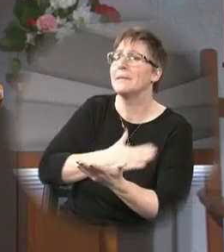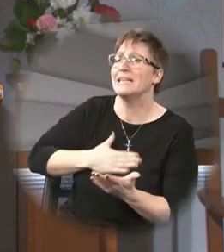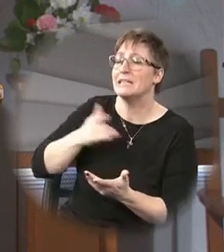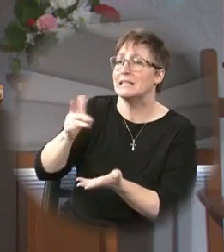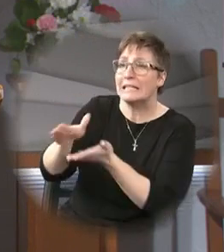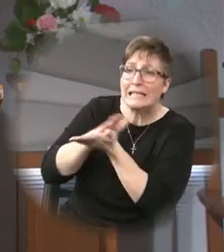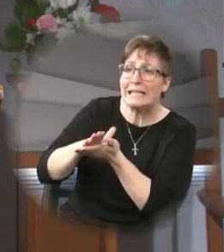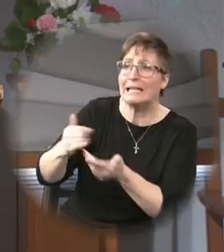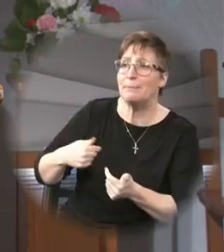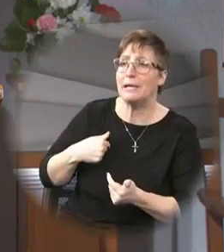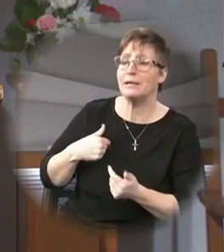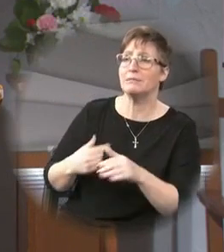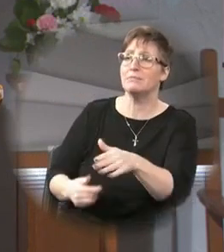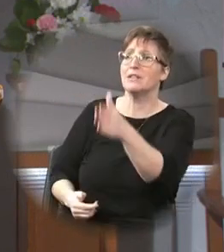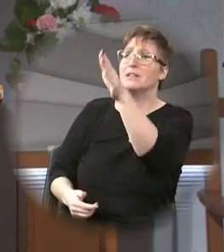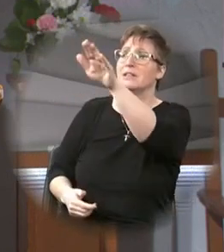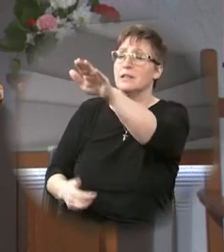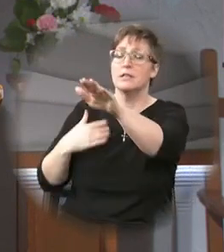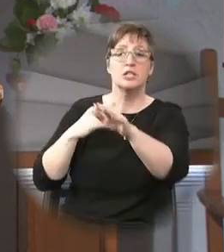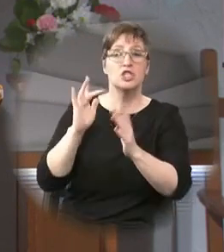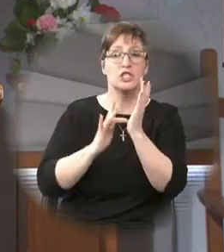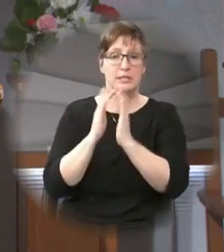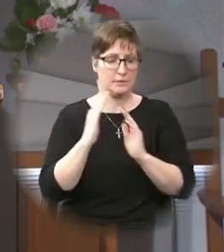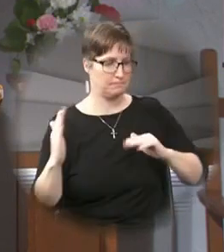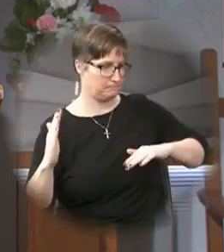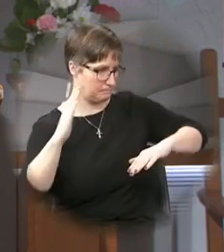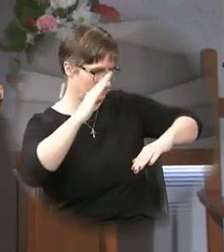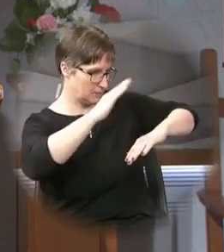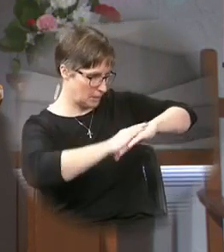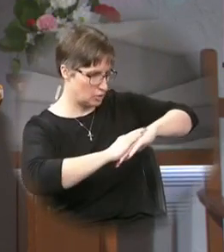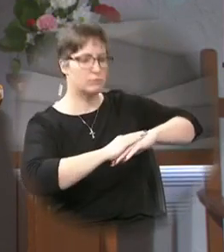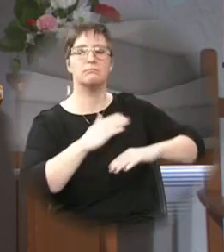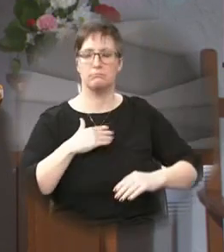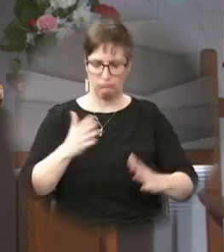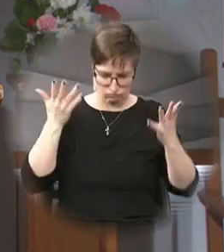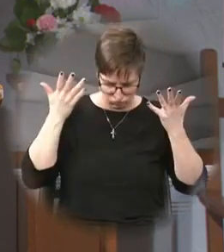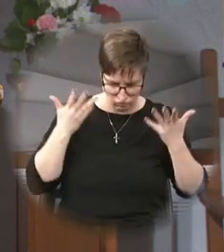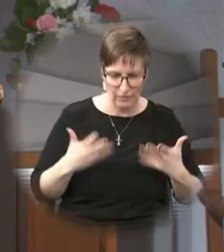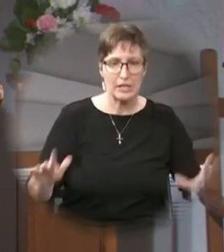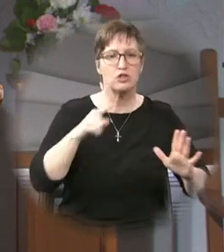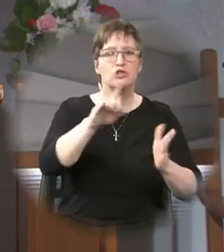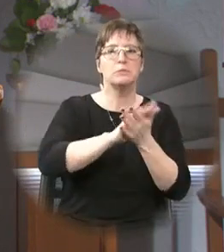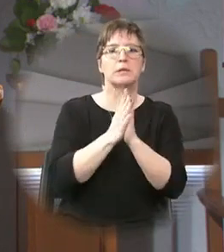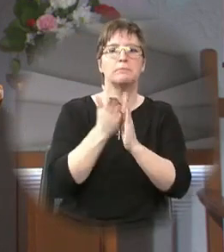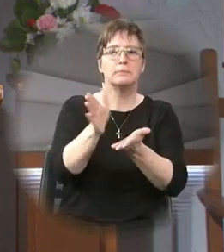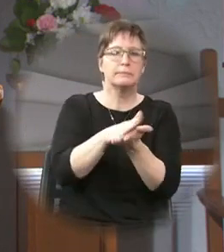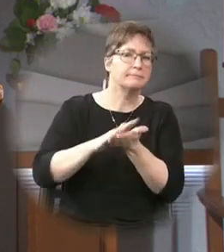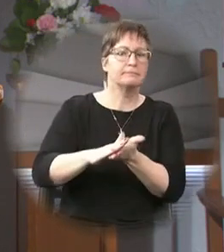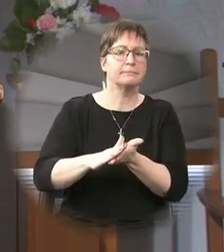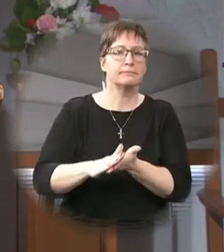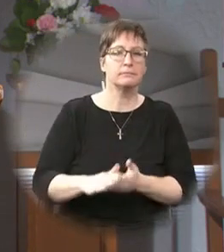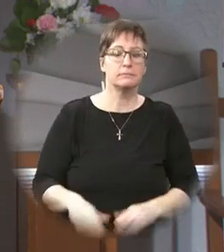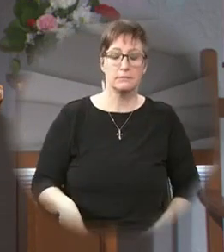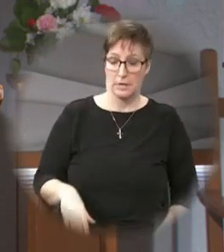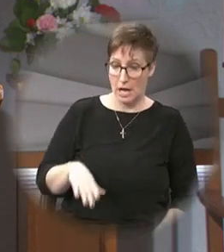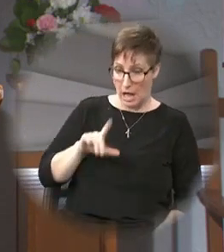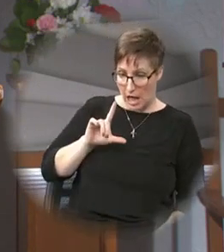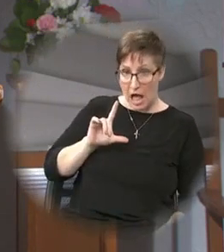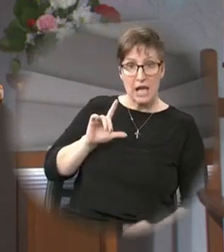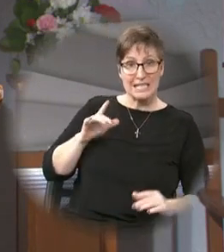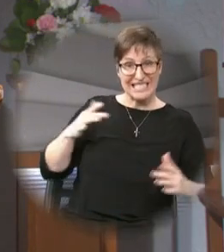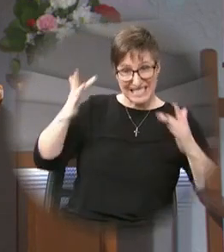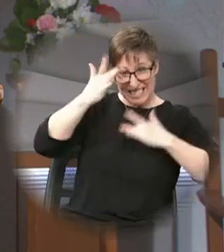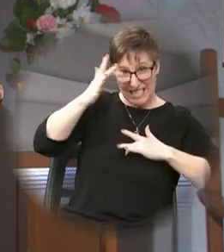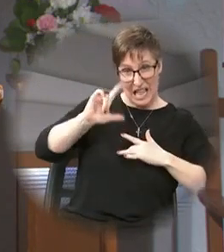with pity, he stretched out his hand, touched him, and said to him, "I do will it. Be made clean." The leprosy left